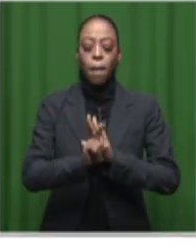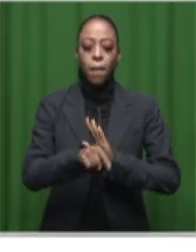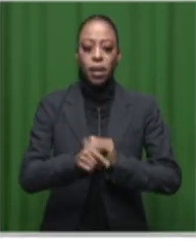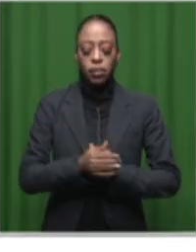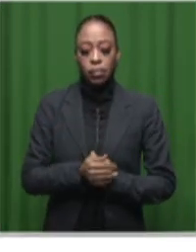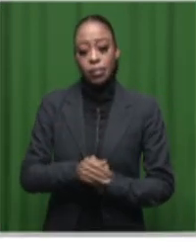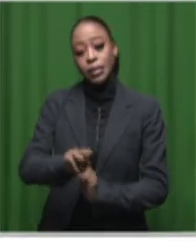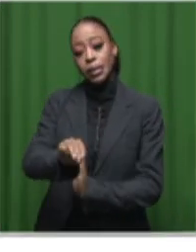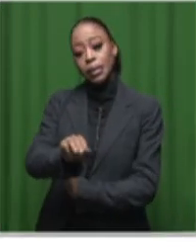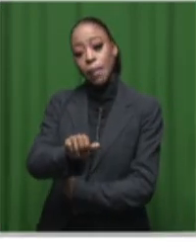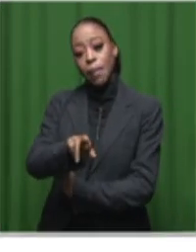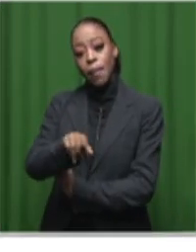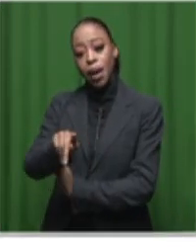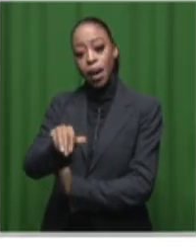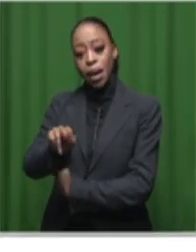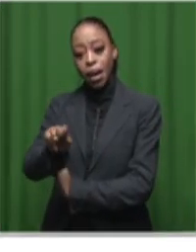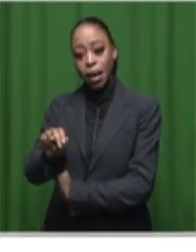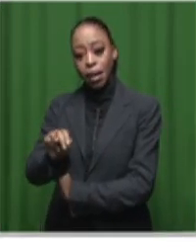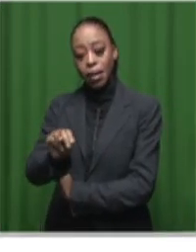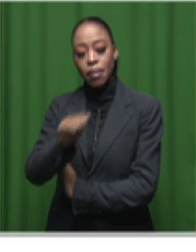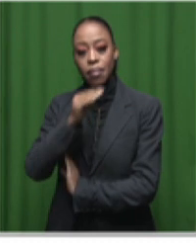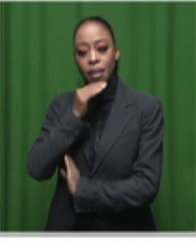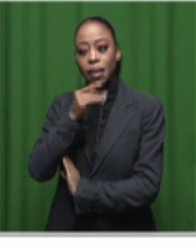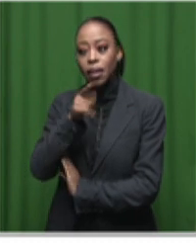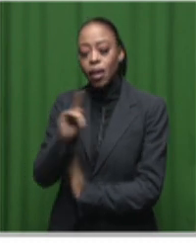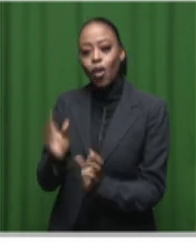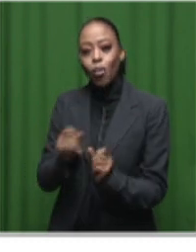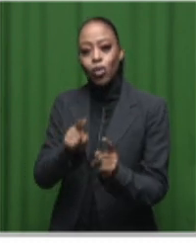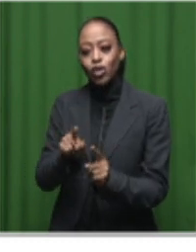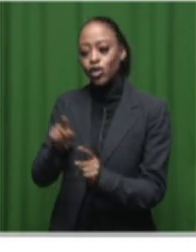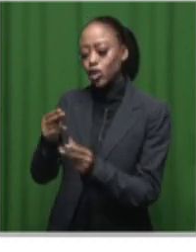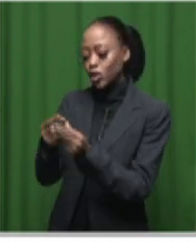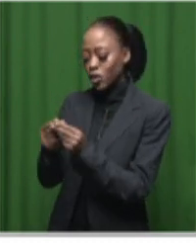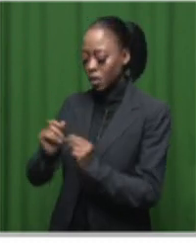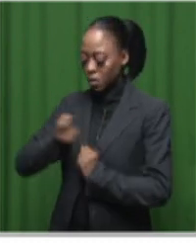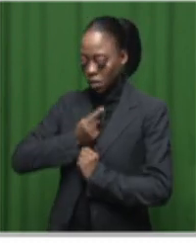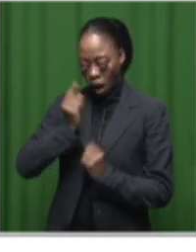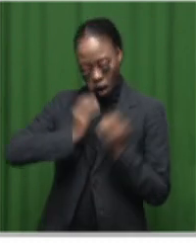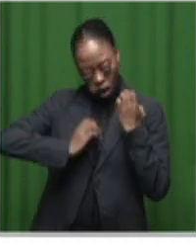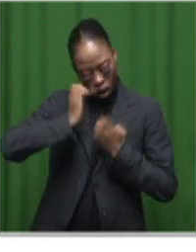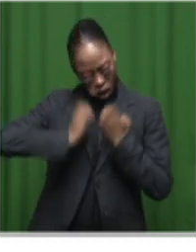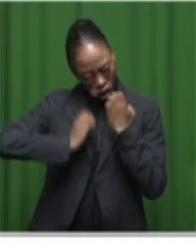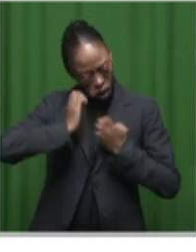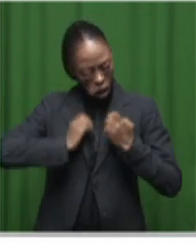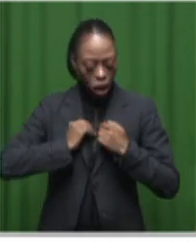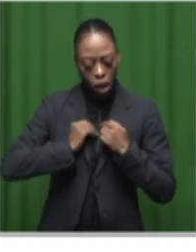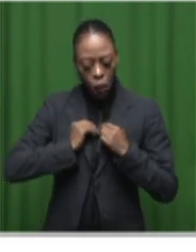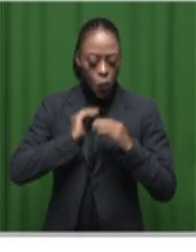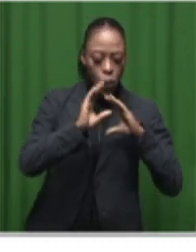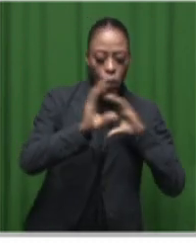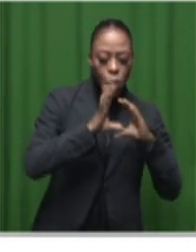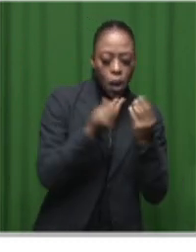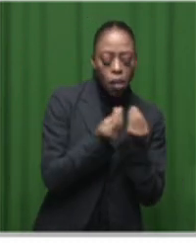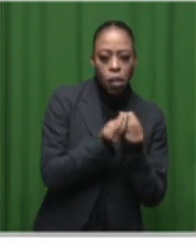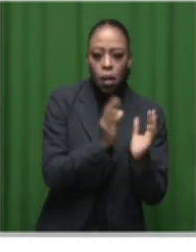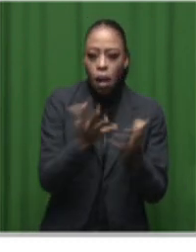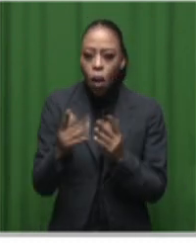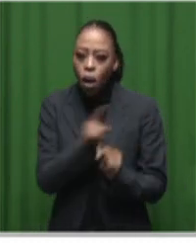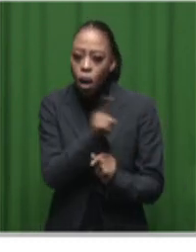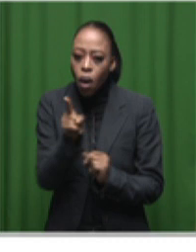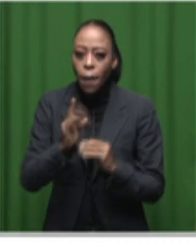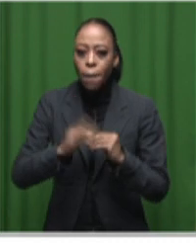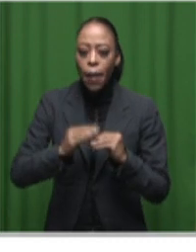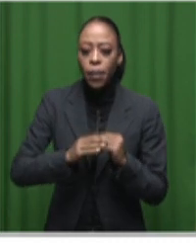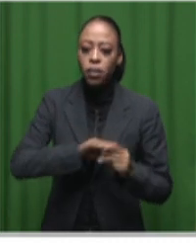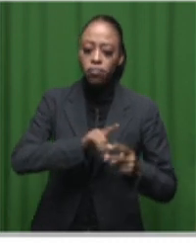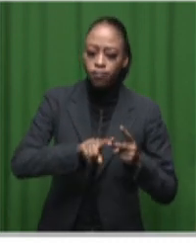presented an opportunity for unions in a way to re-evaluate themselves in how they communicate with their members,